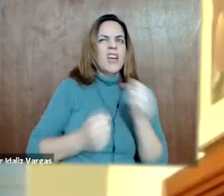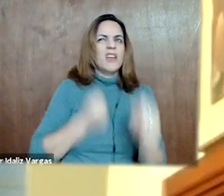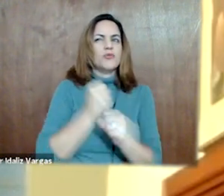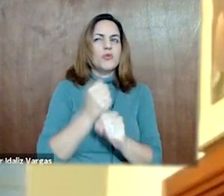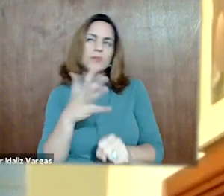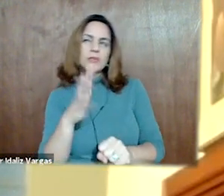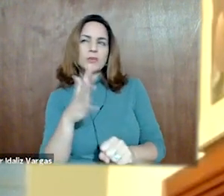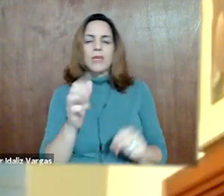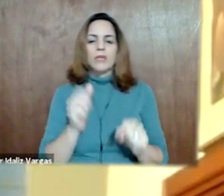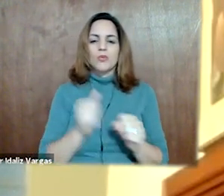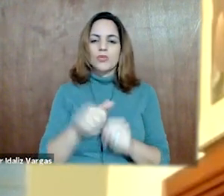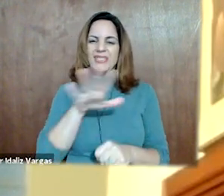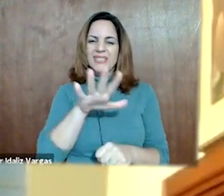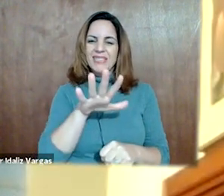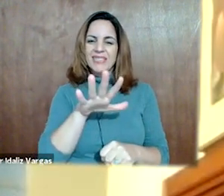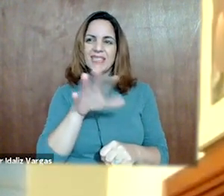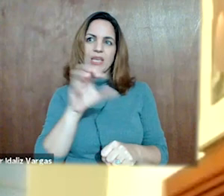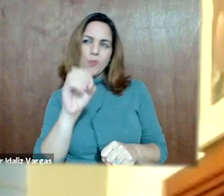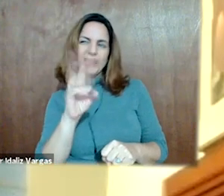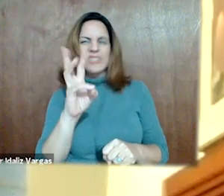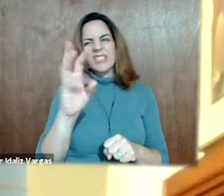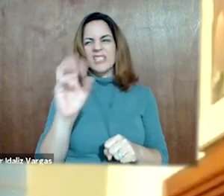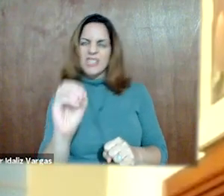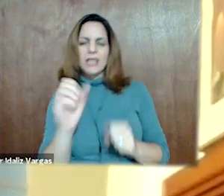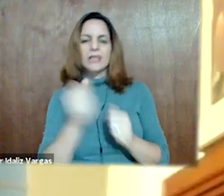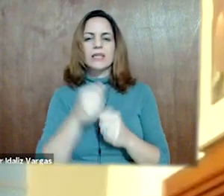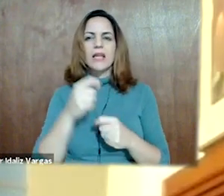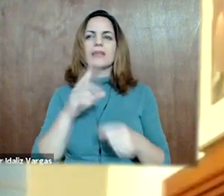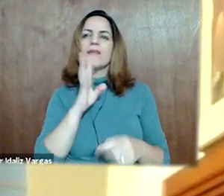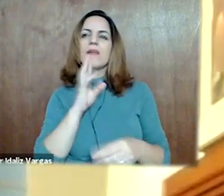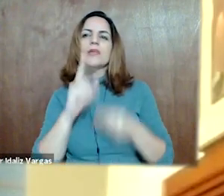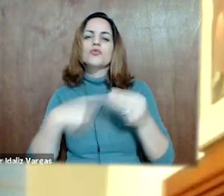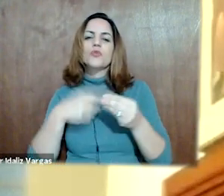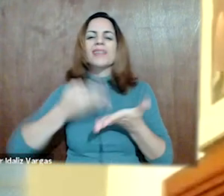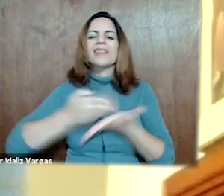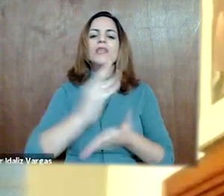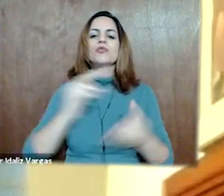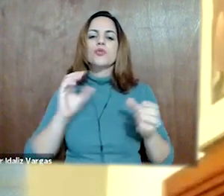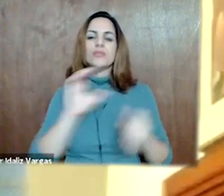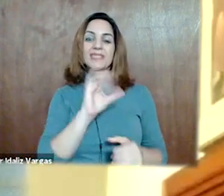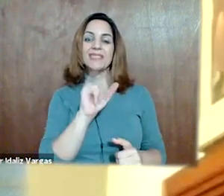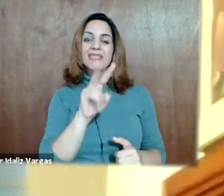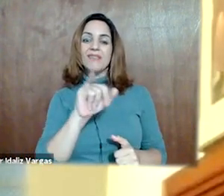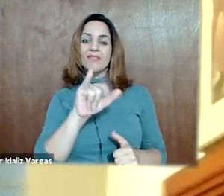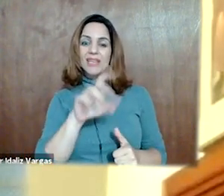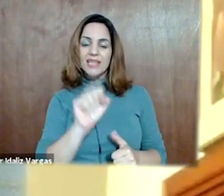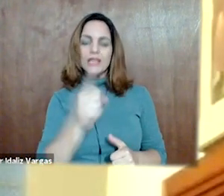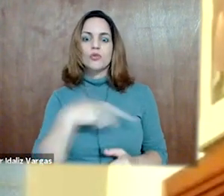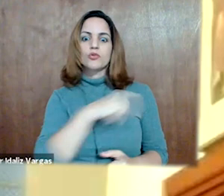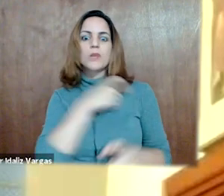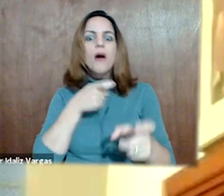civil rights movement. And we were very, very much affected by the civil rights movement.